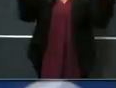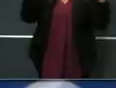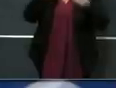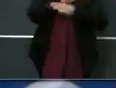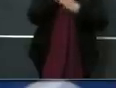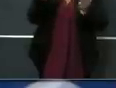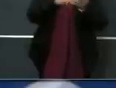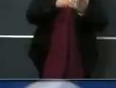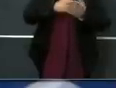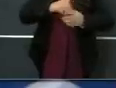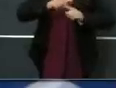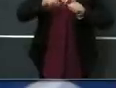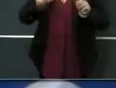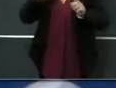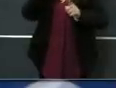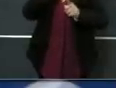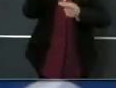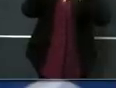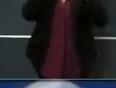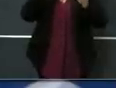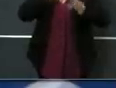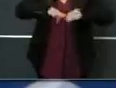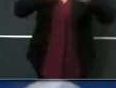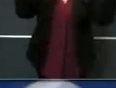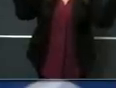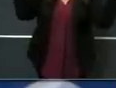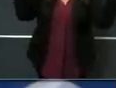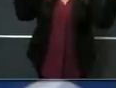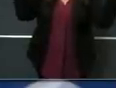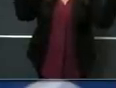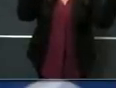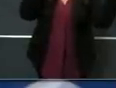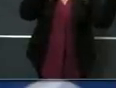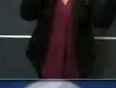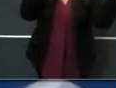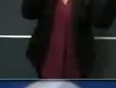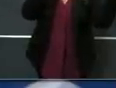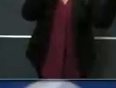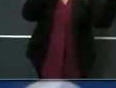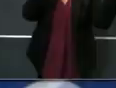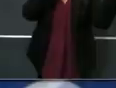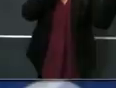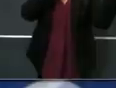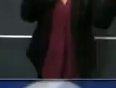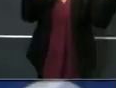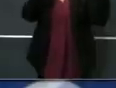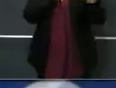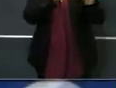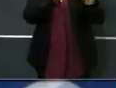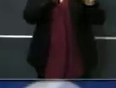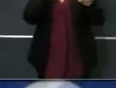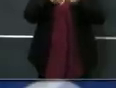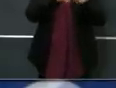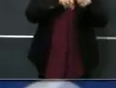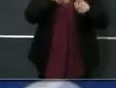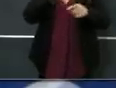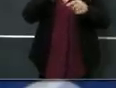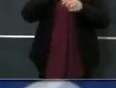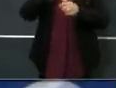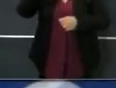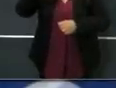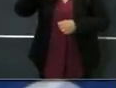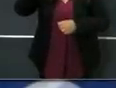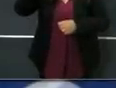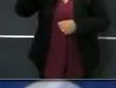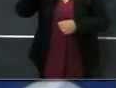see that they had to pull back again. Singapore being an example of that. Components of what China has opened up, they have